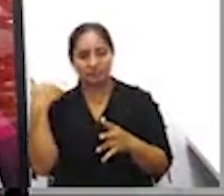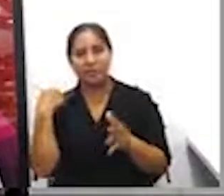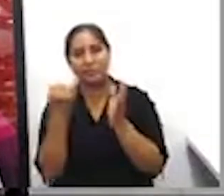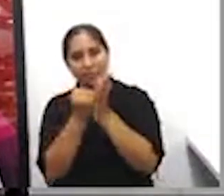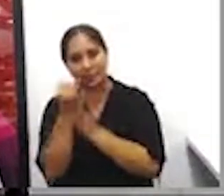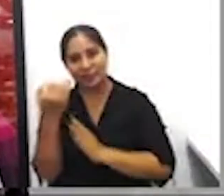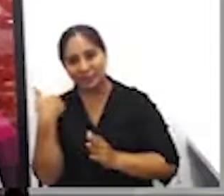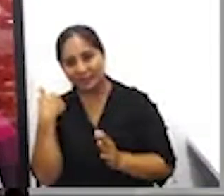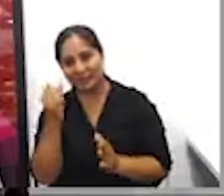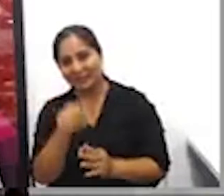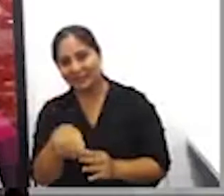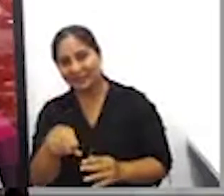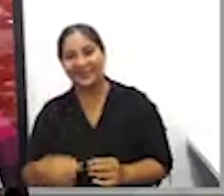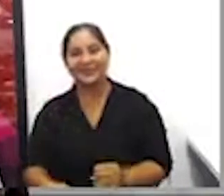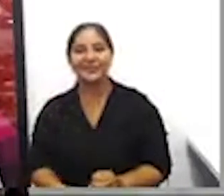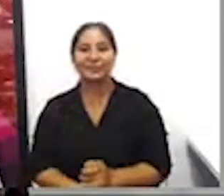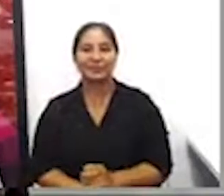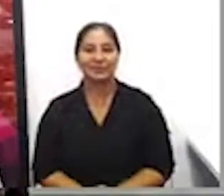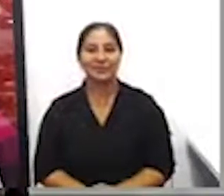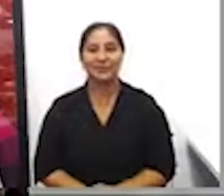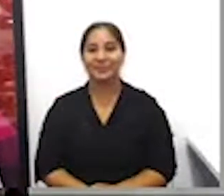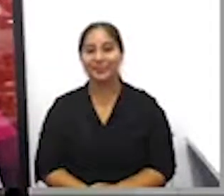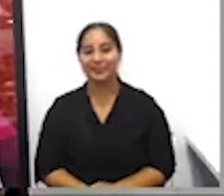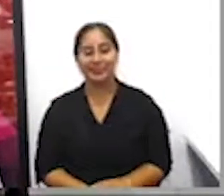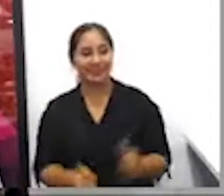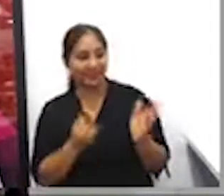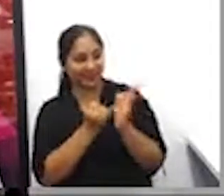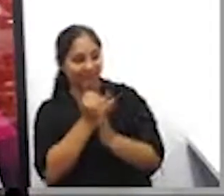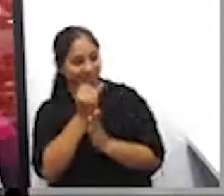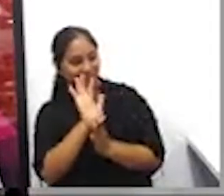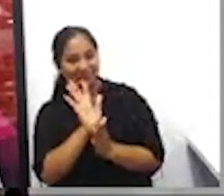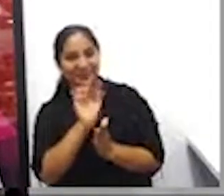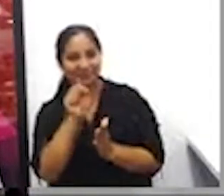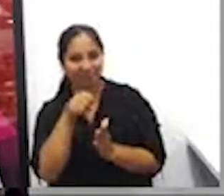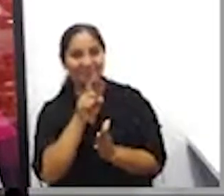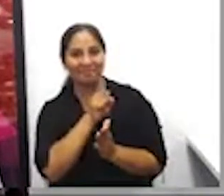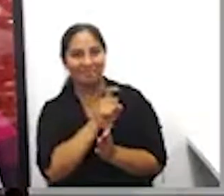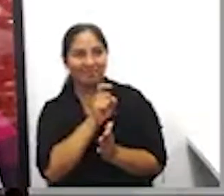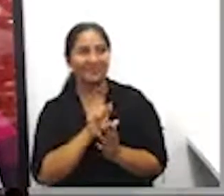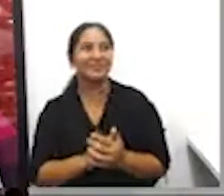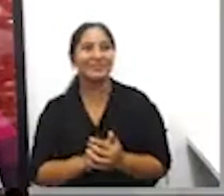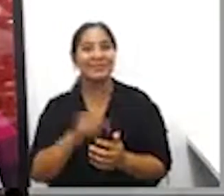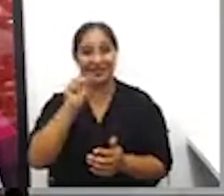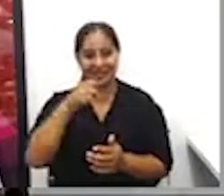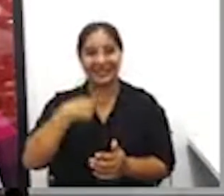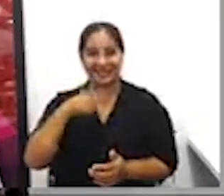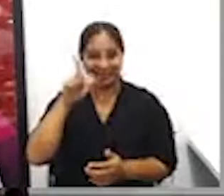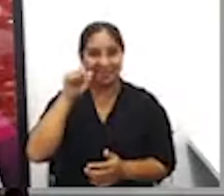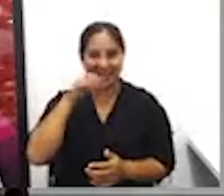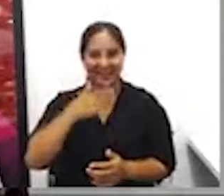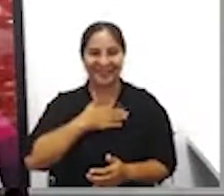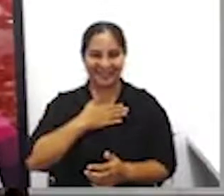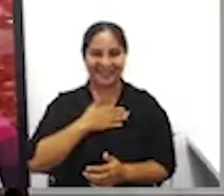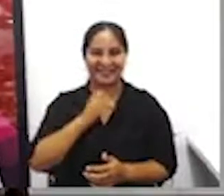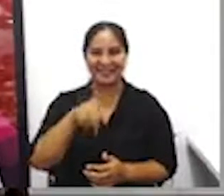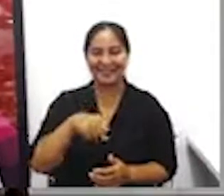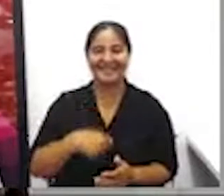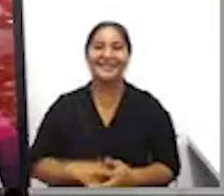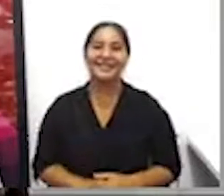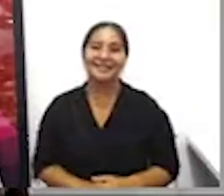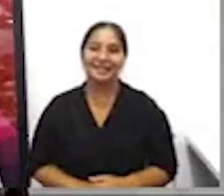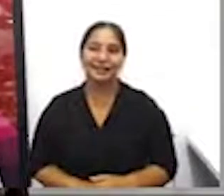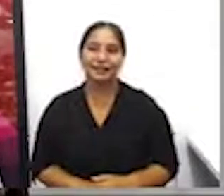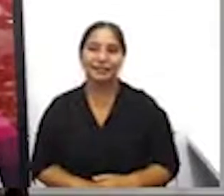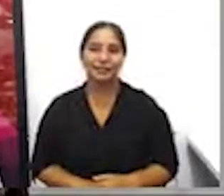Was this a mom? No, I wasn't a mom for quite some years. I wasn't a mom until I was 34.